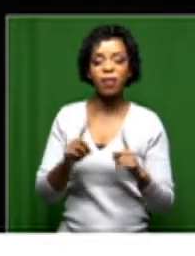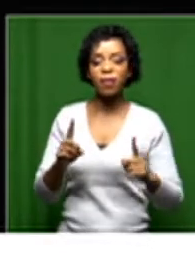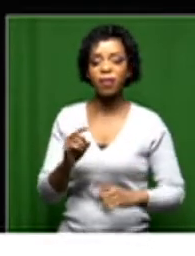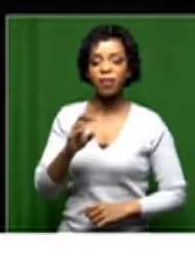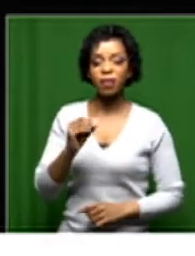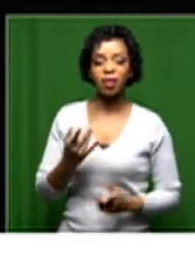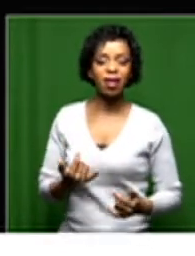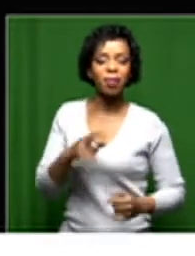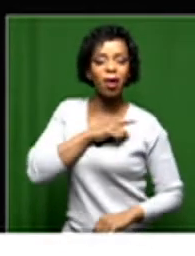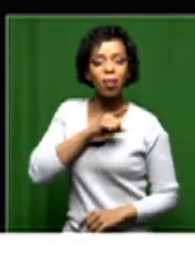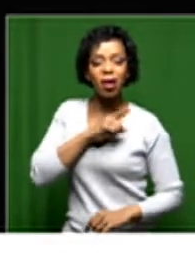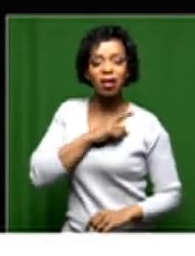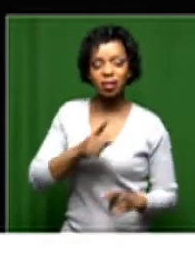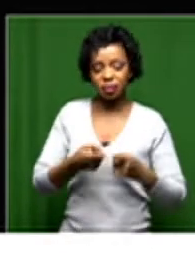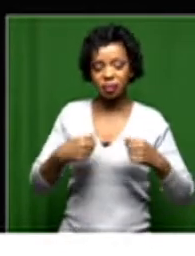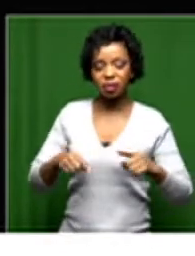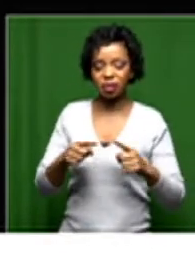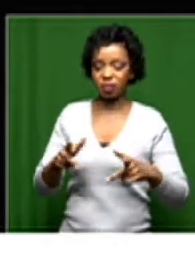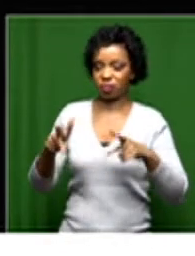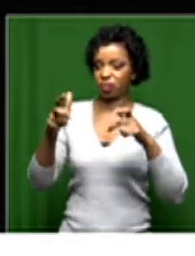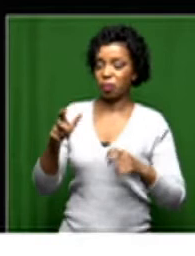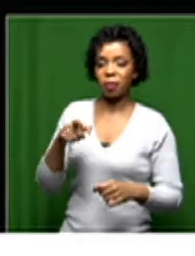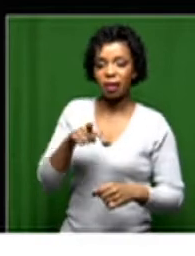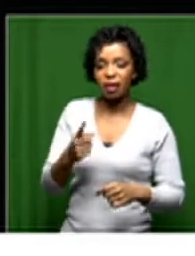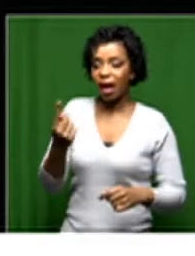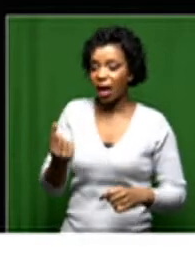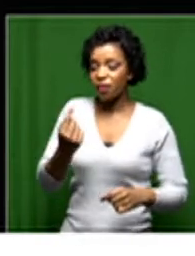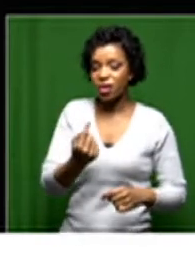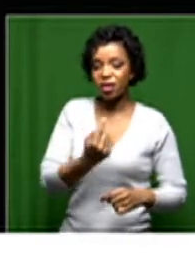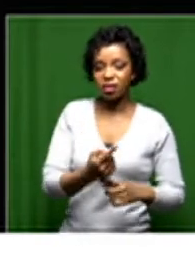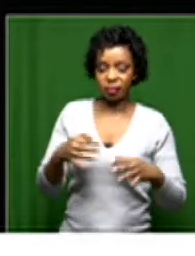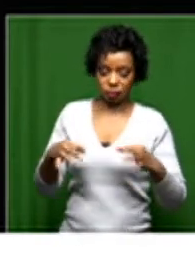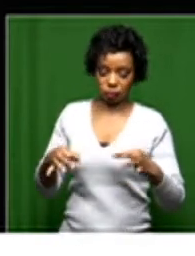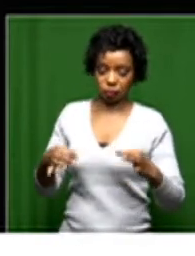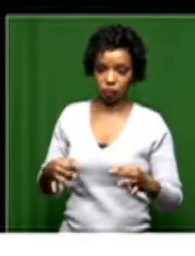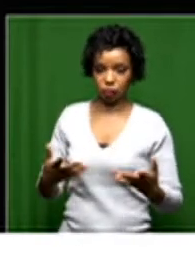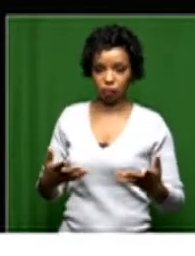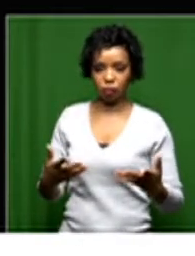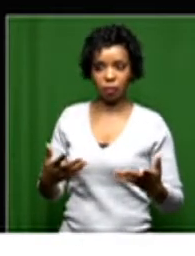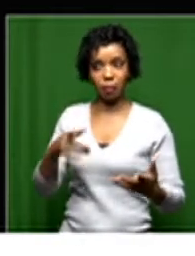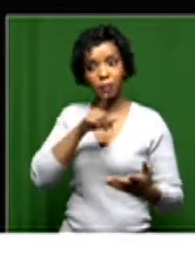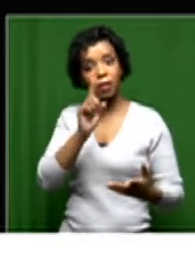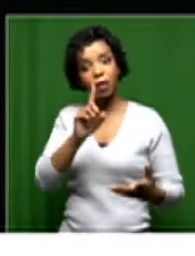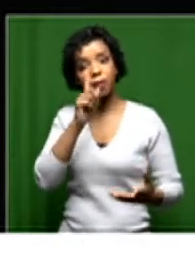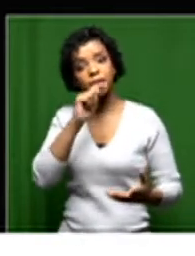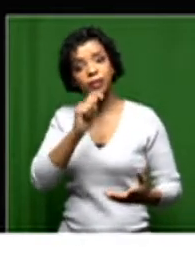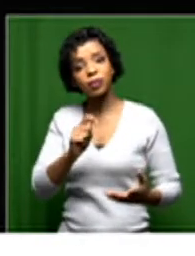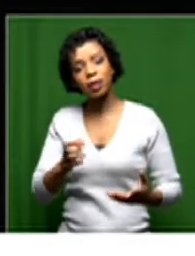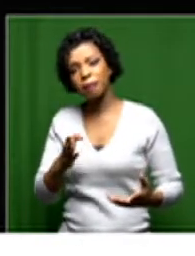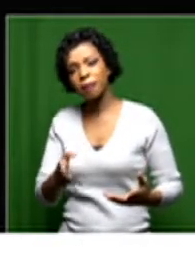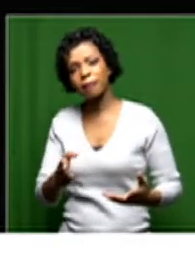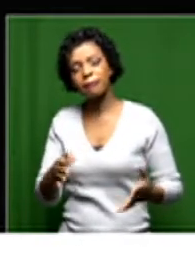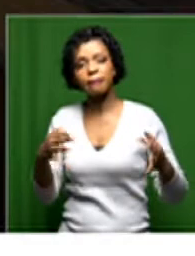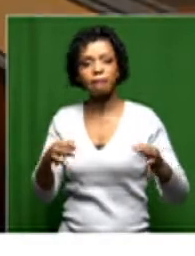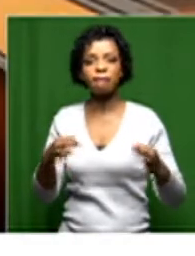within this subject of every piece of paper? Okay. So what is the truth behind the piece of paper